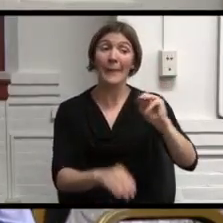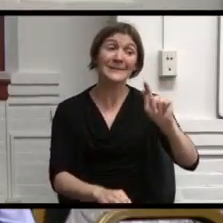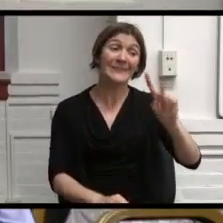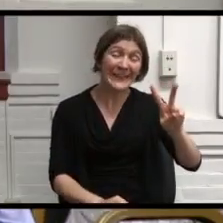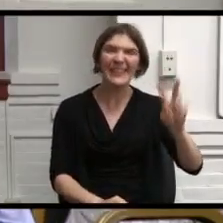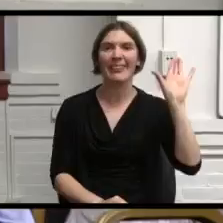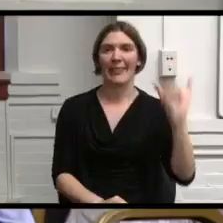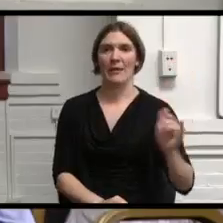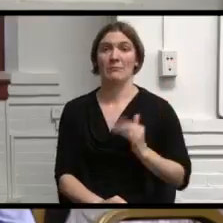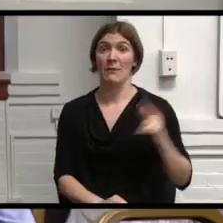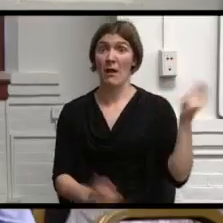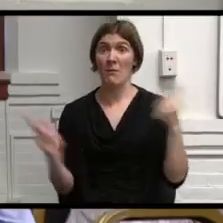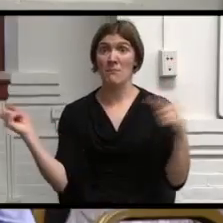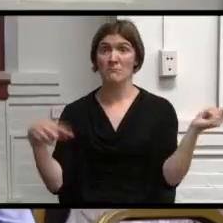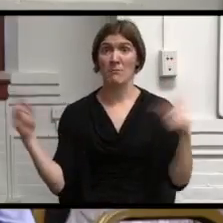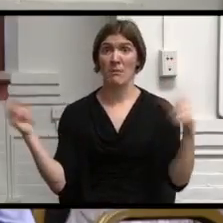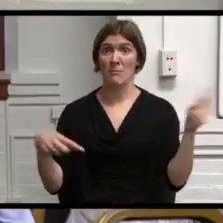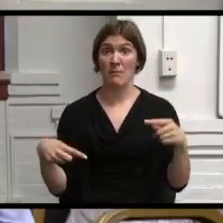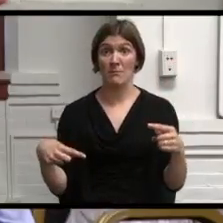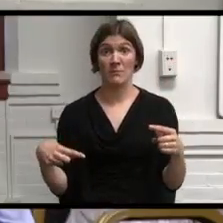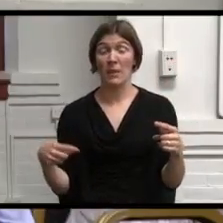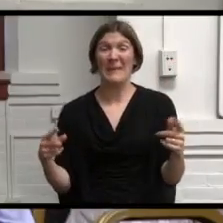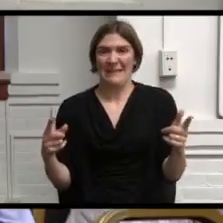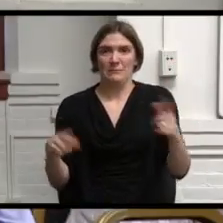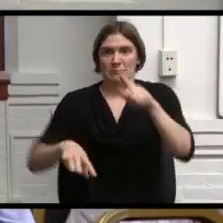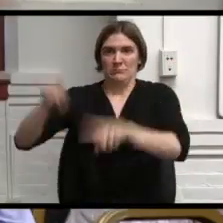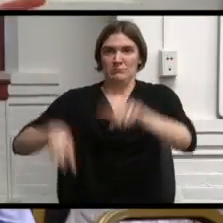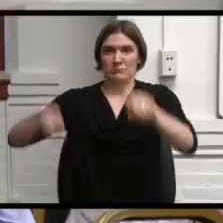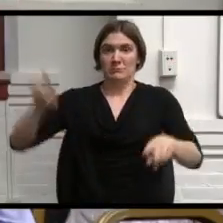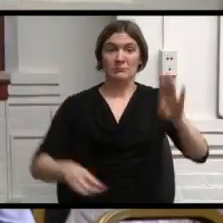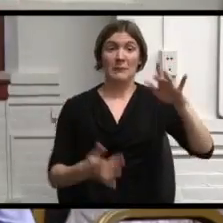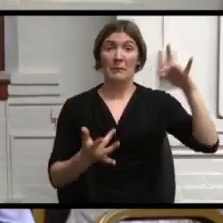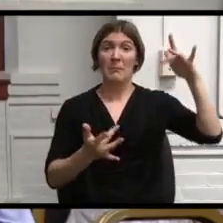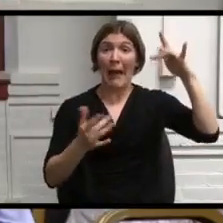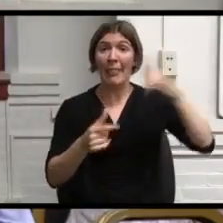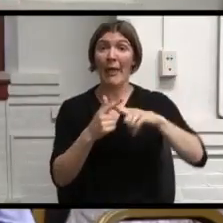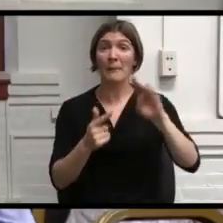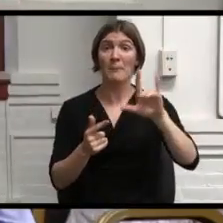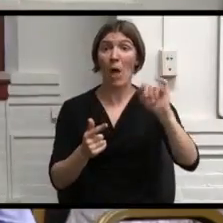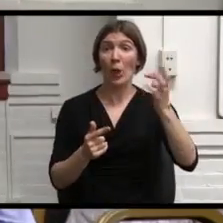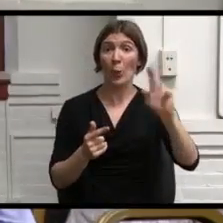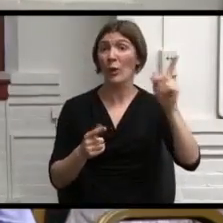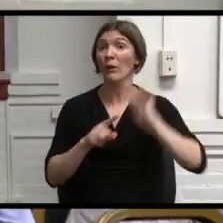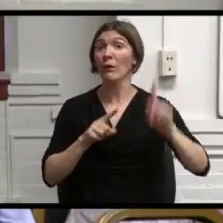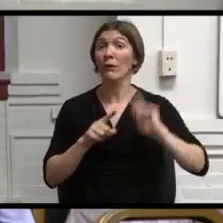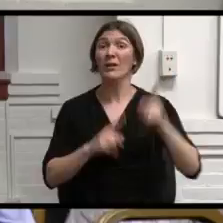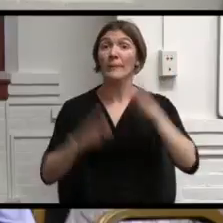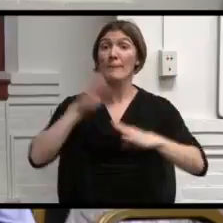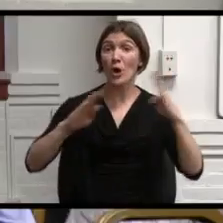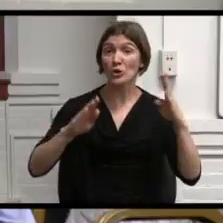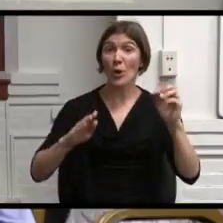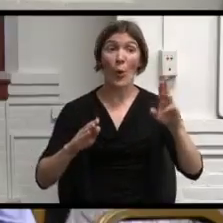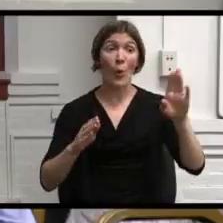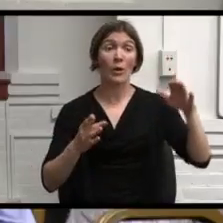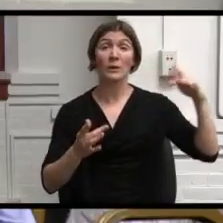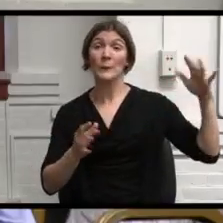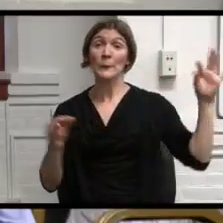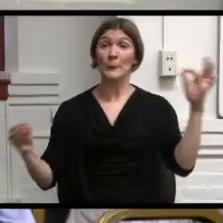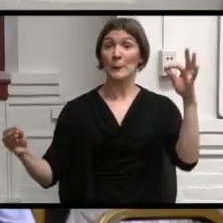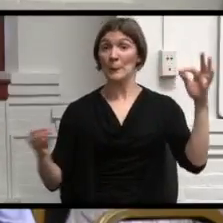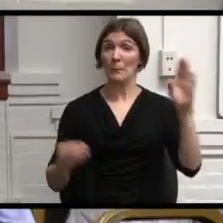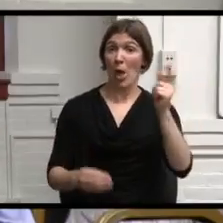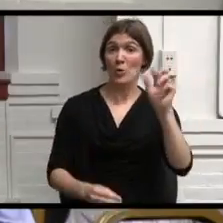their shows. And so we have everything from ballet to Bollywood, and from martial arts to ballroom.